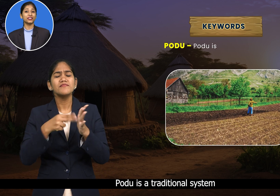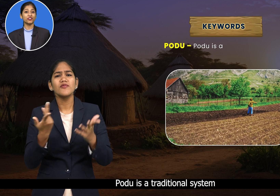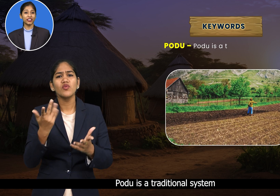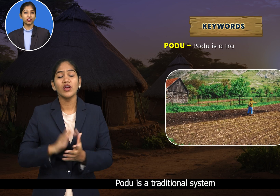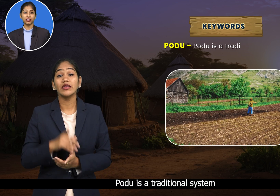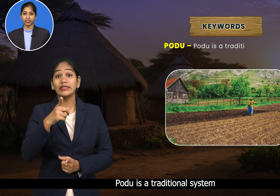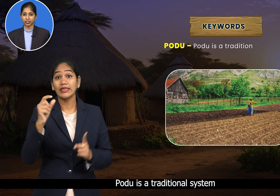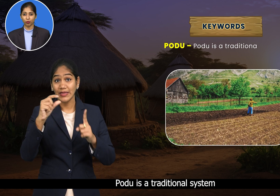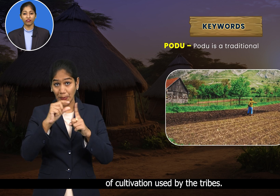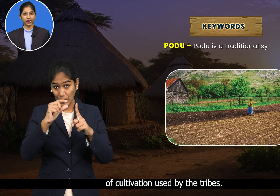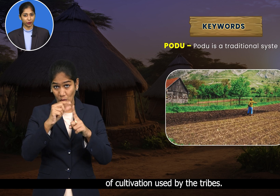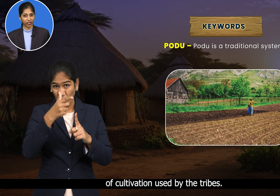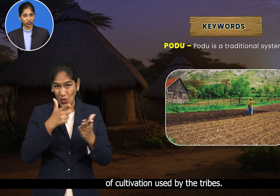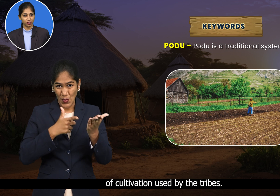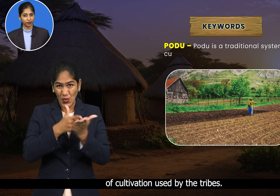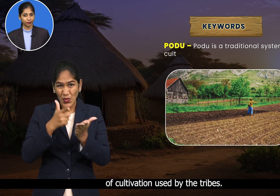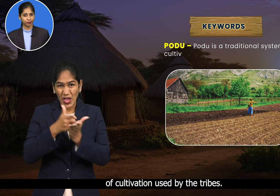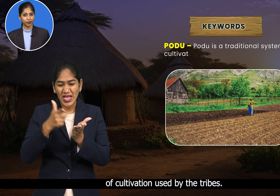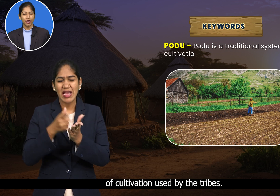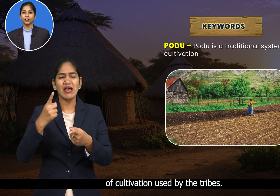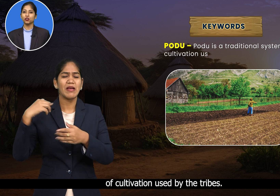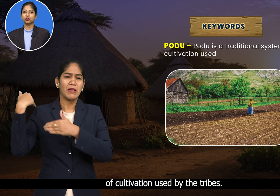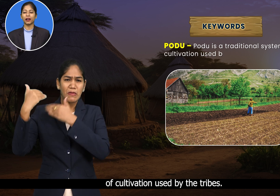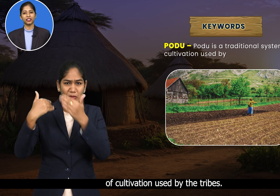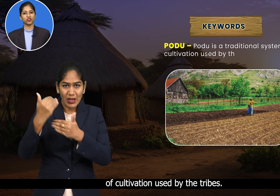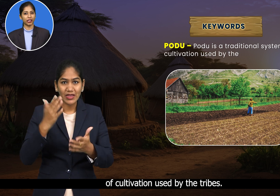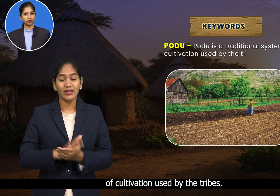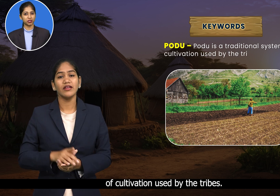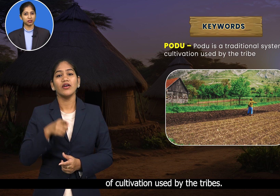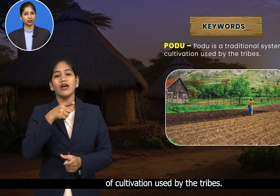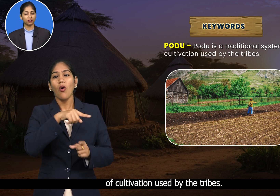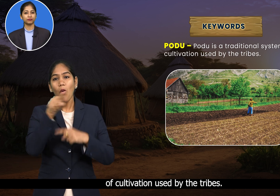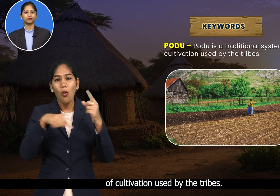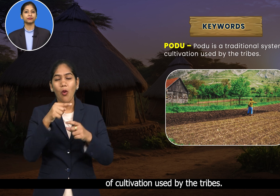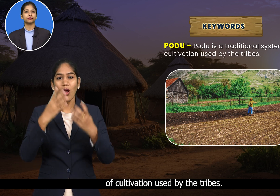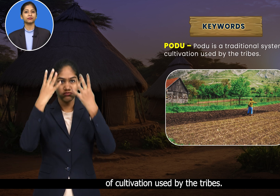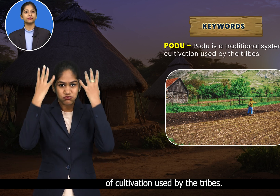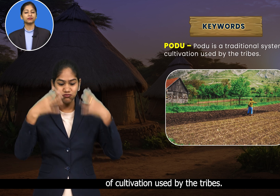Podu is a traditional system of cultivation used by the tribes.